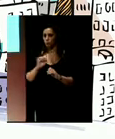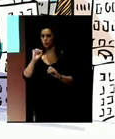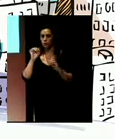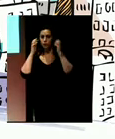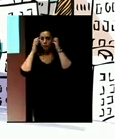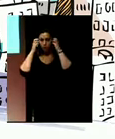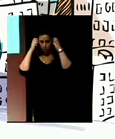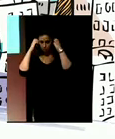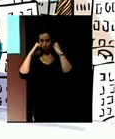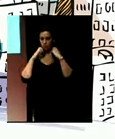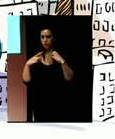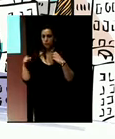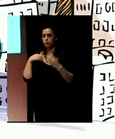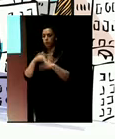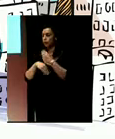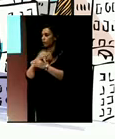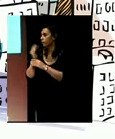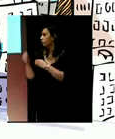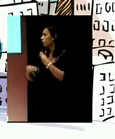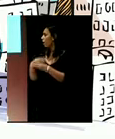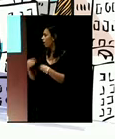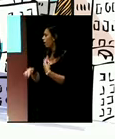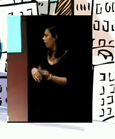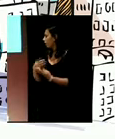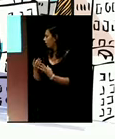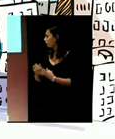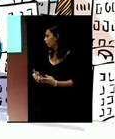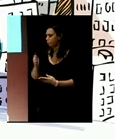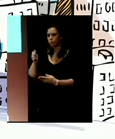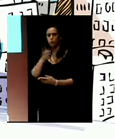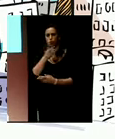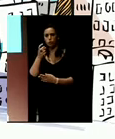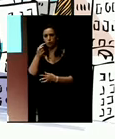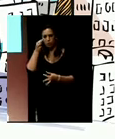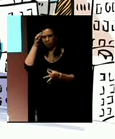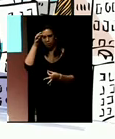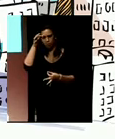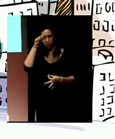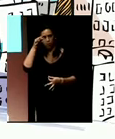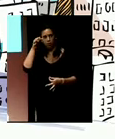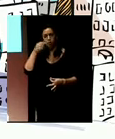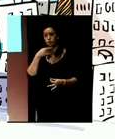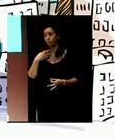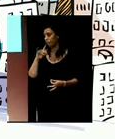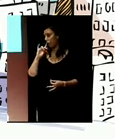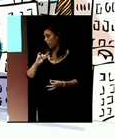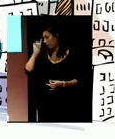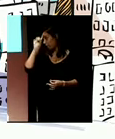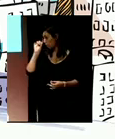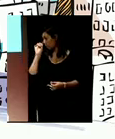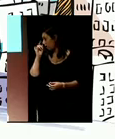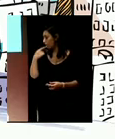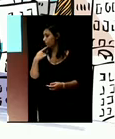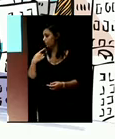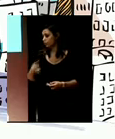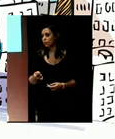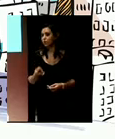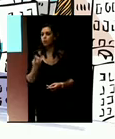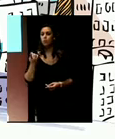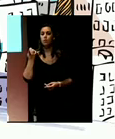A great job you are doing for using more than 200